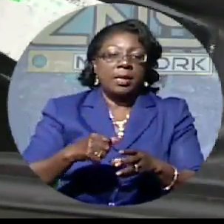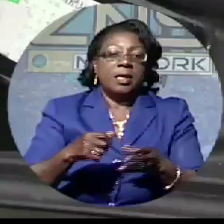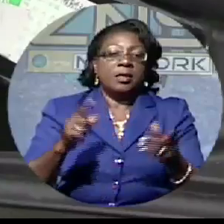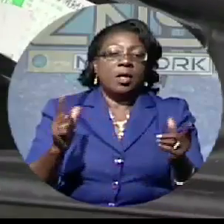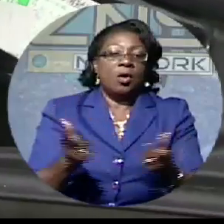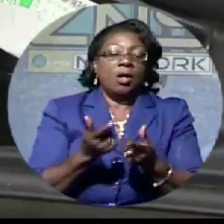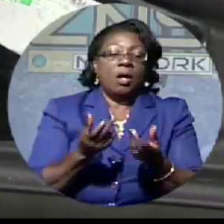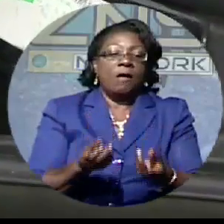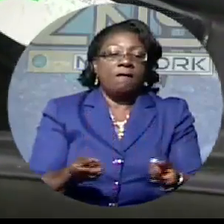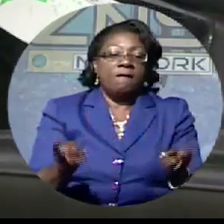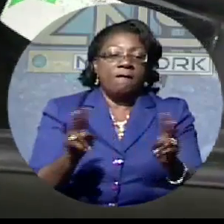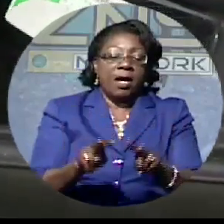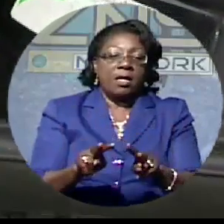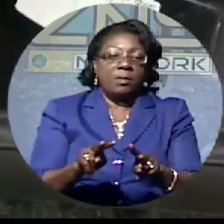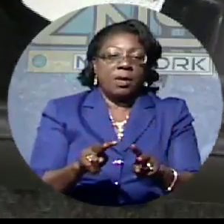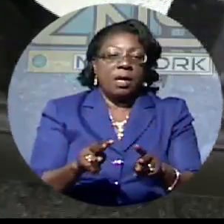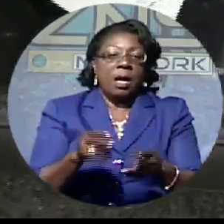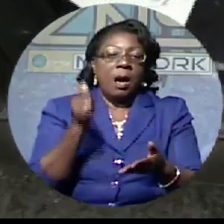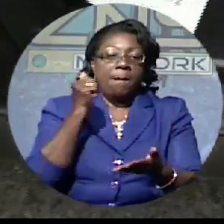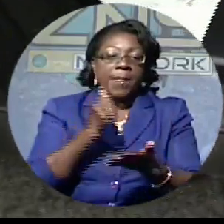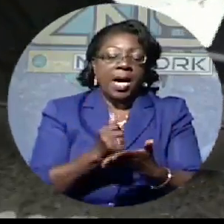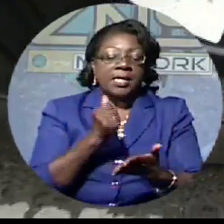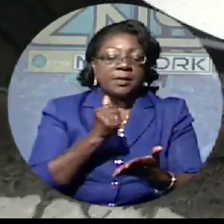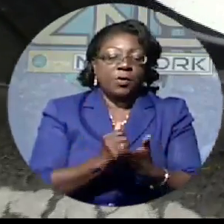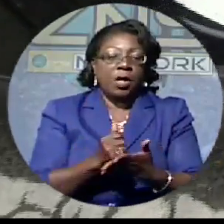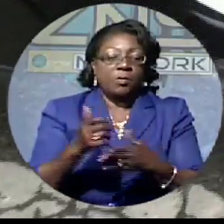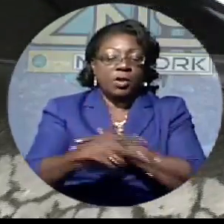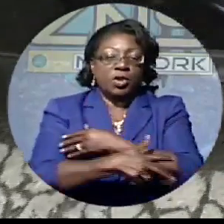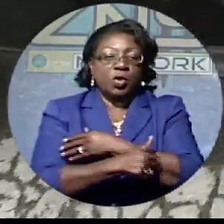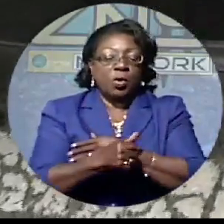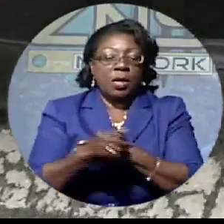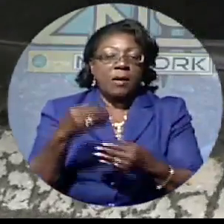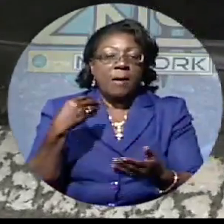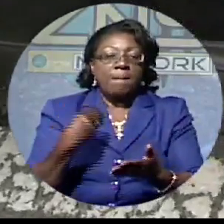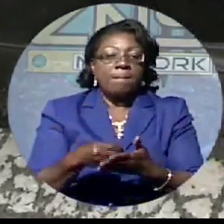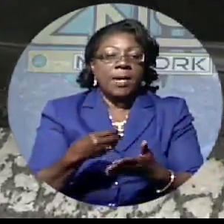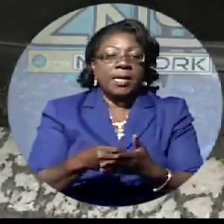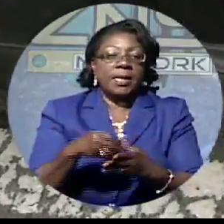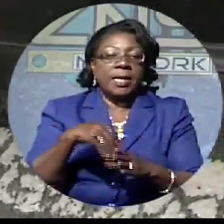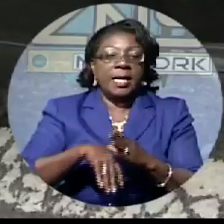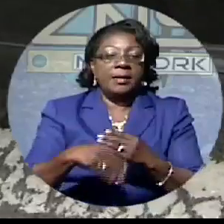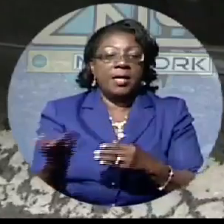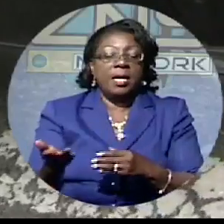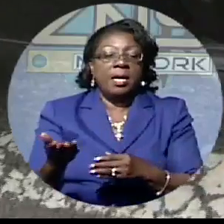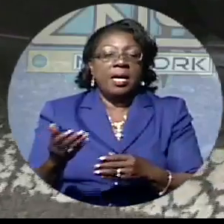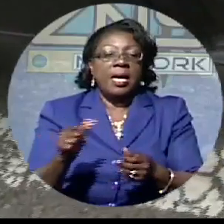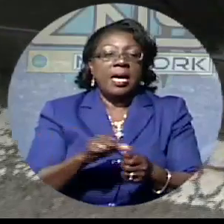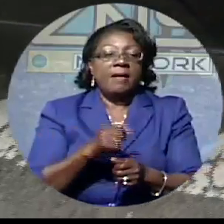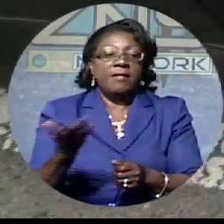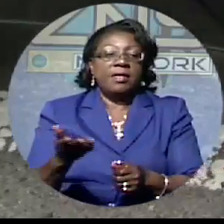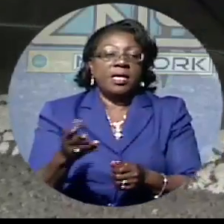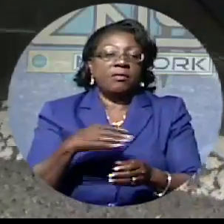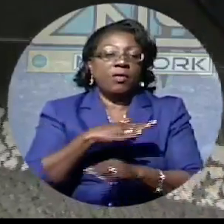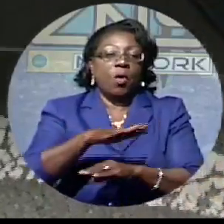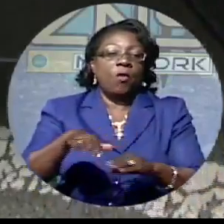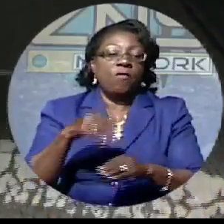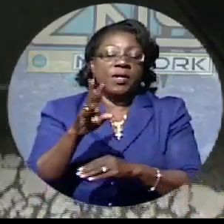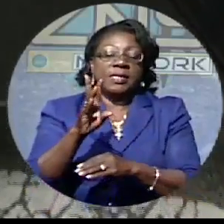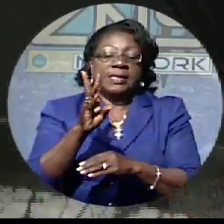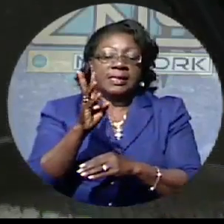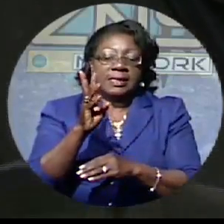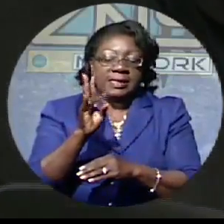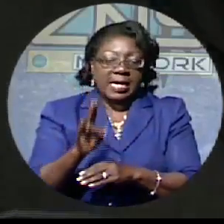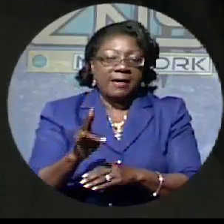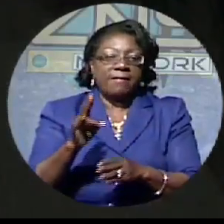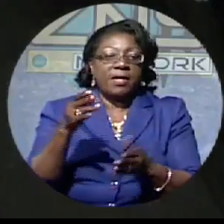in there, including my passport. I had monies in there, so everything valued to over $700.